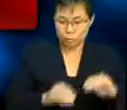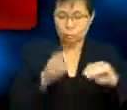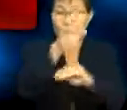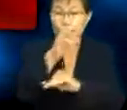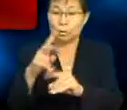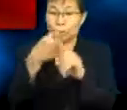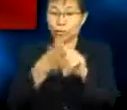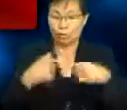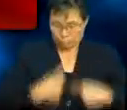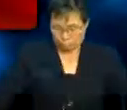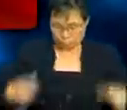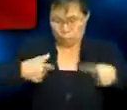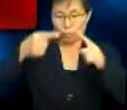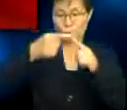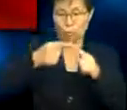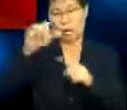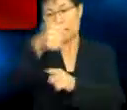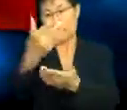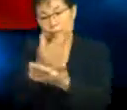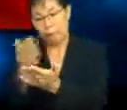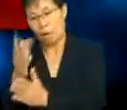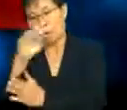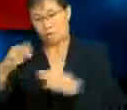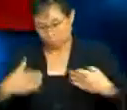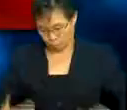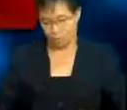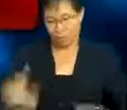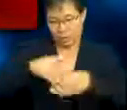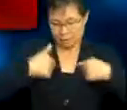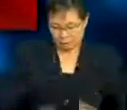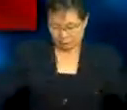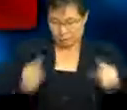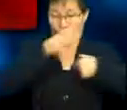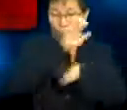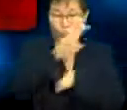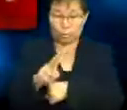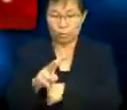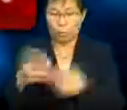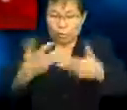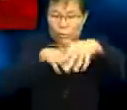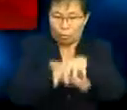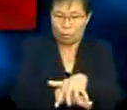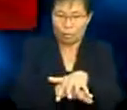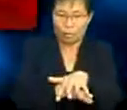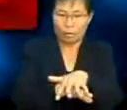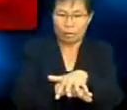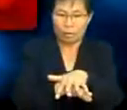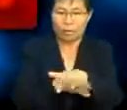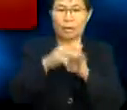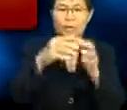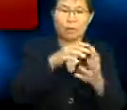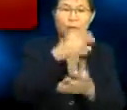Blood transports oxygen from the lungs to the other parts of the body. In the lungs, oxygen